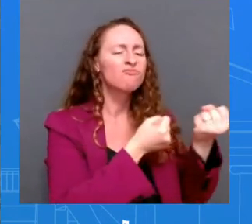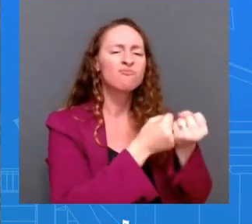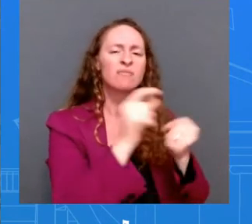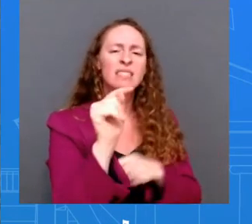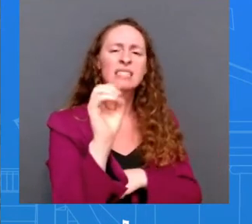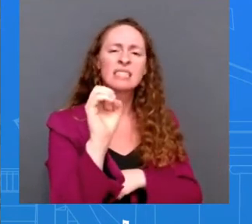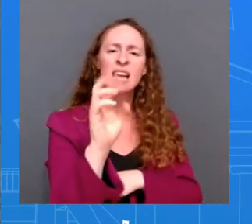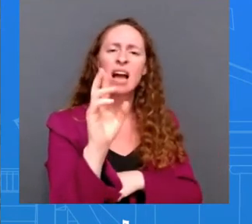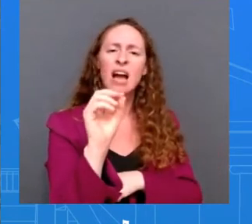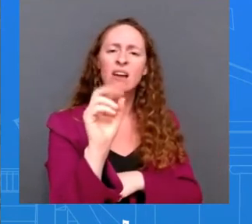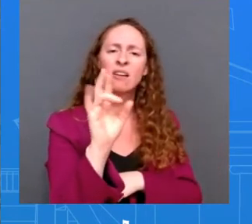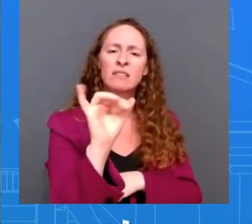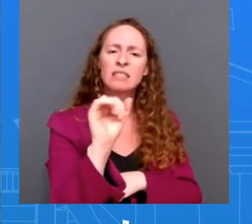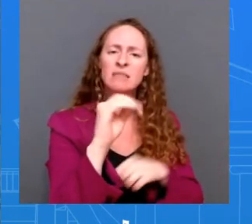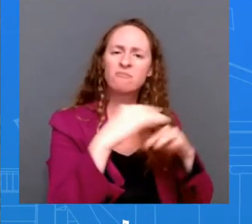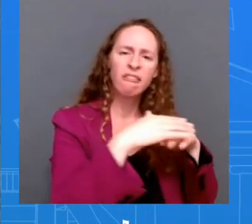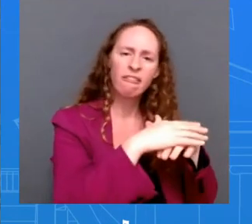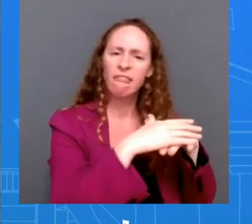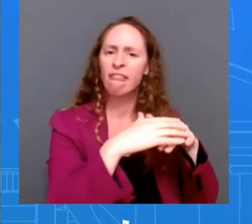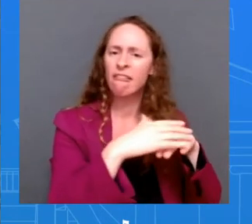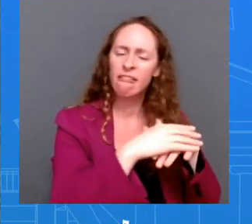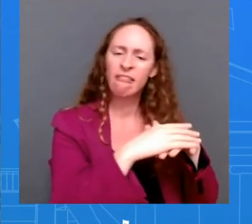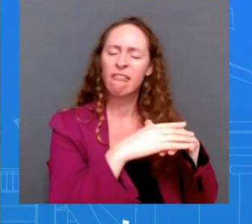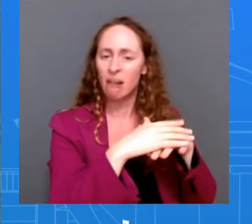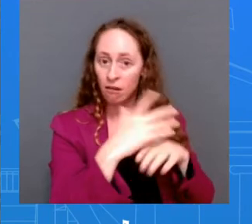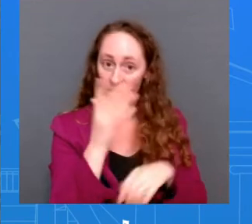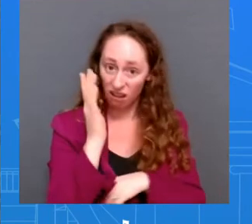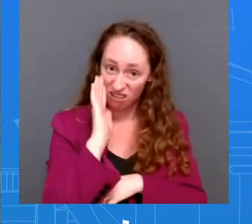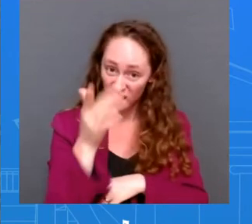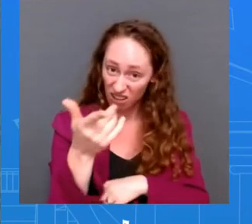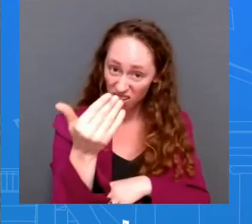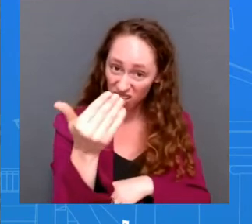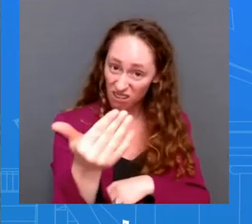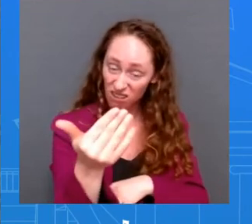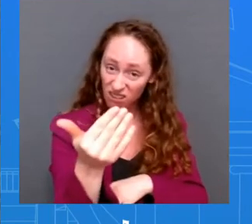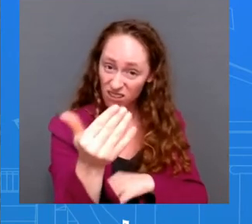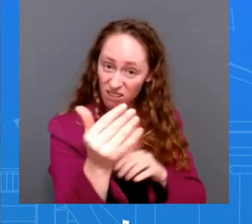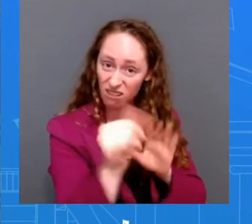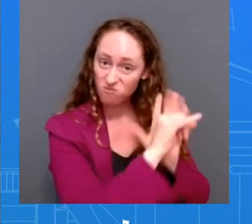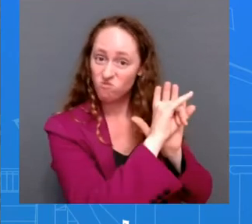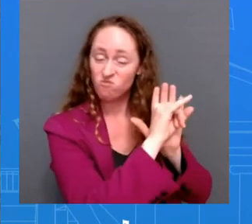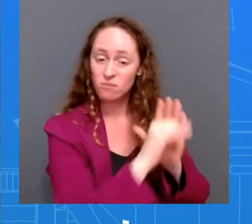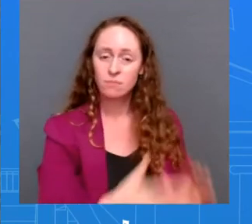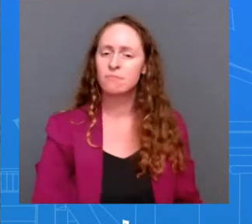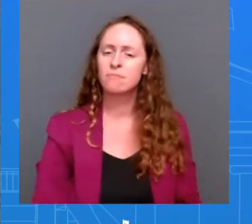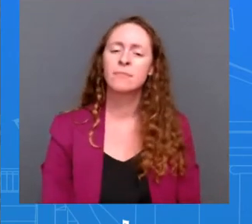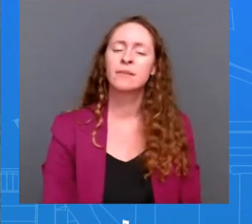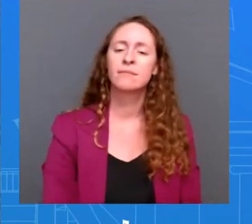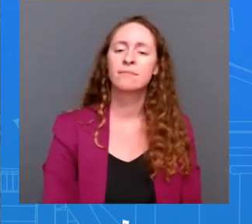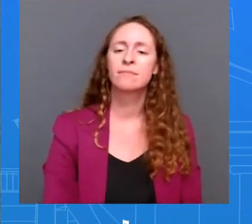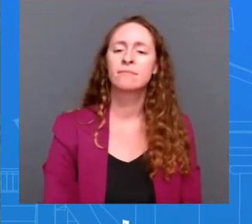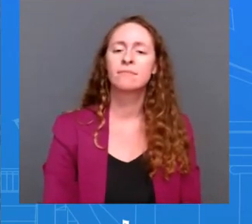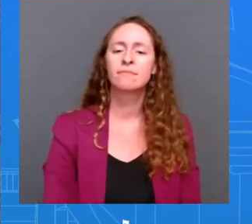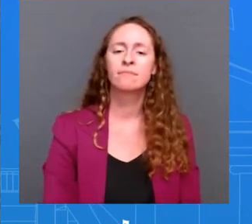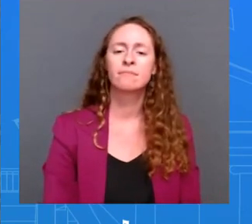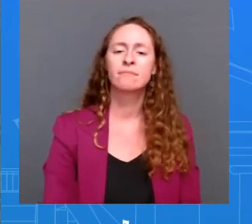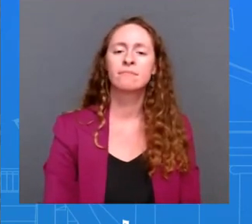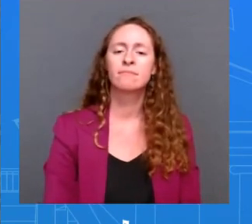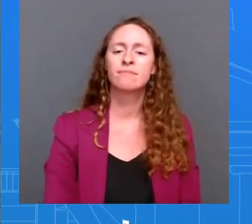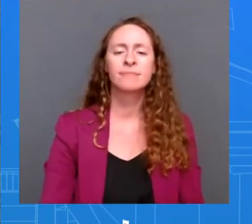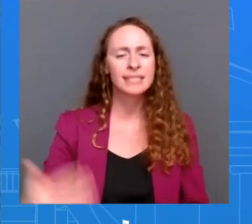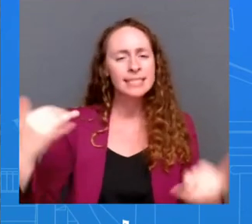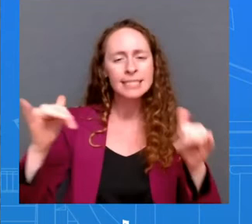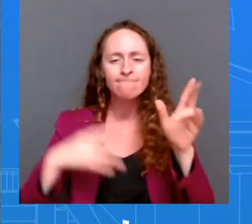designation. They're still looking at that. I don't want to get ahead of their process. I would also add that a lot of the